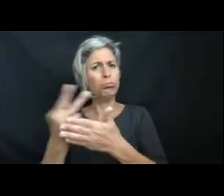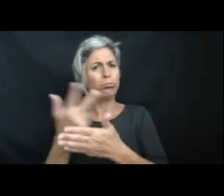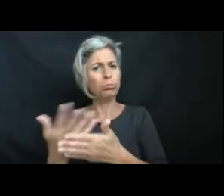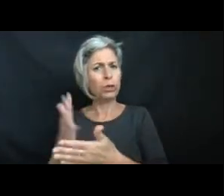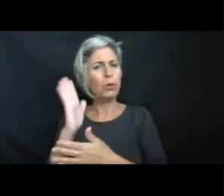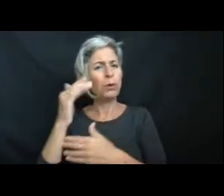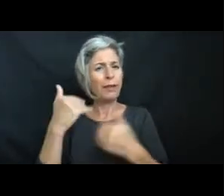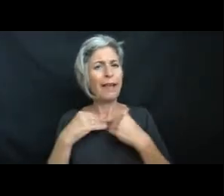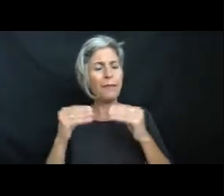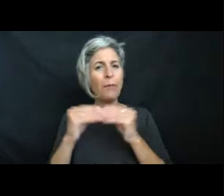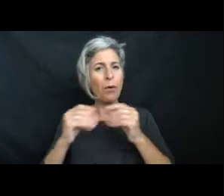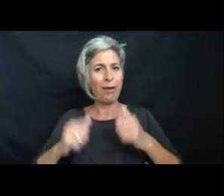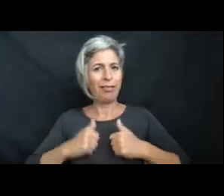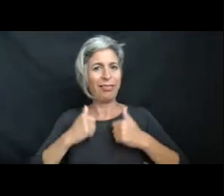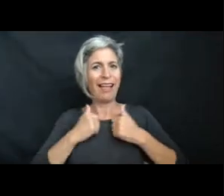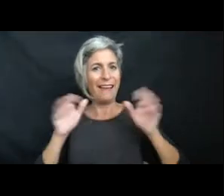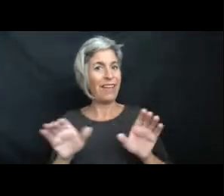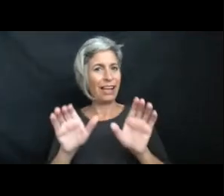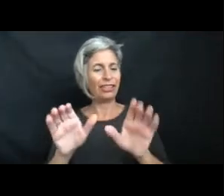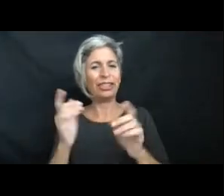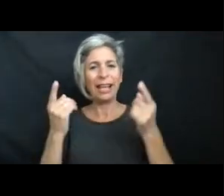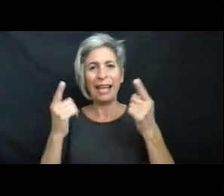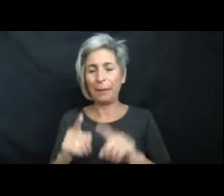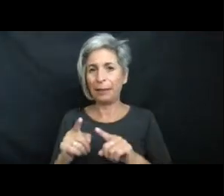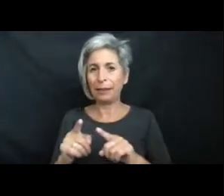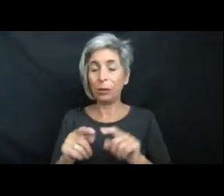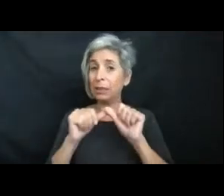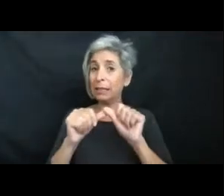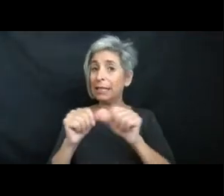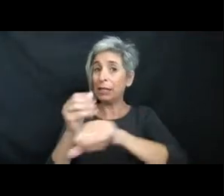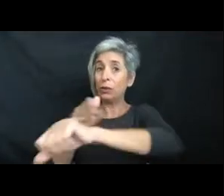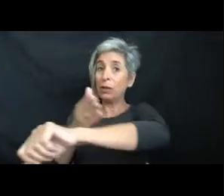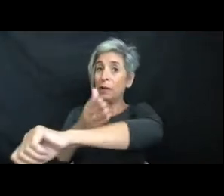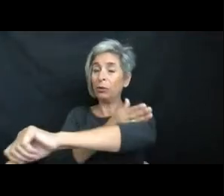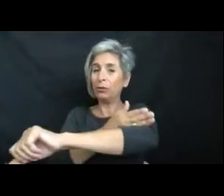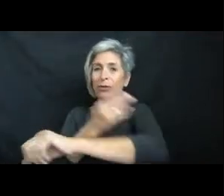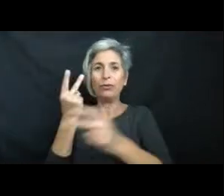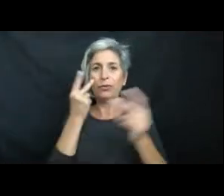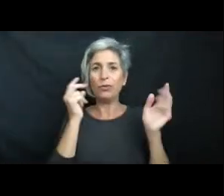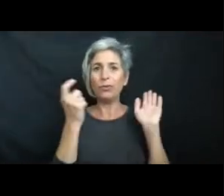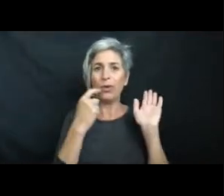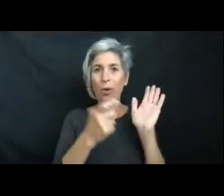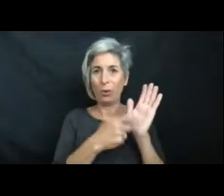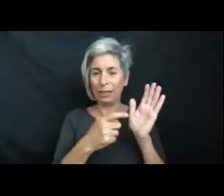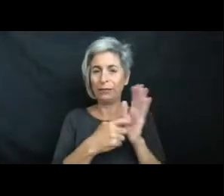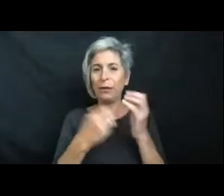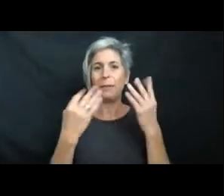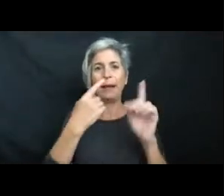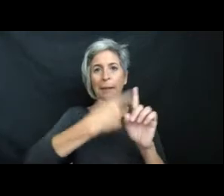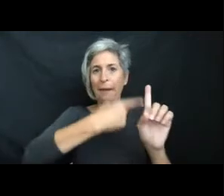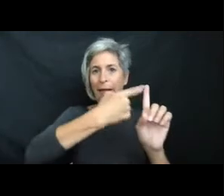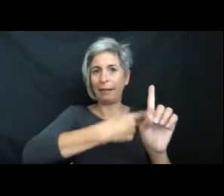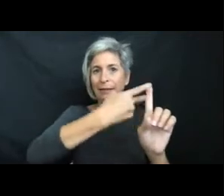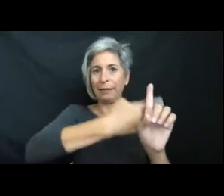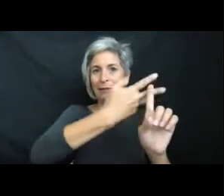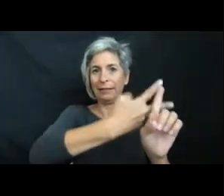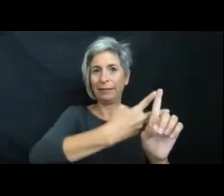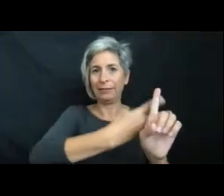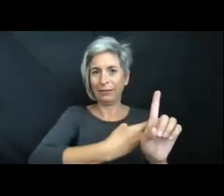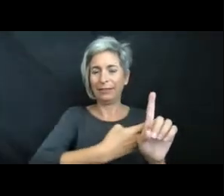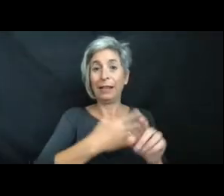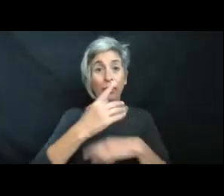be some continuous improvements that you will be seeing for the next several months. And for the